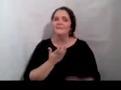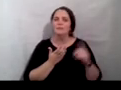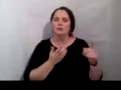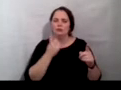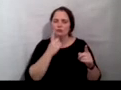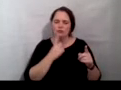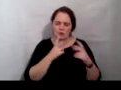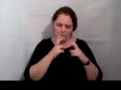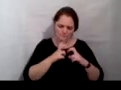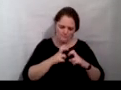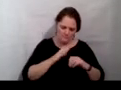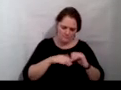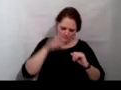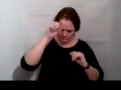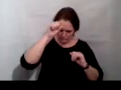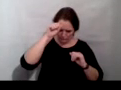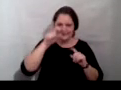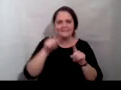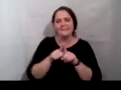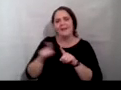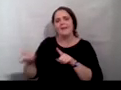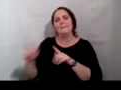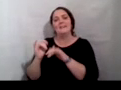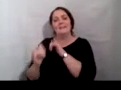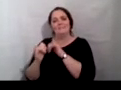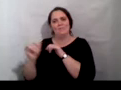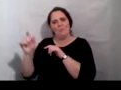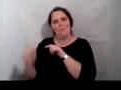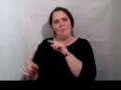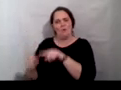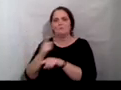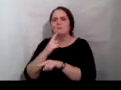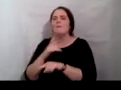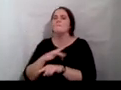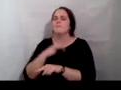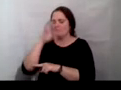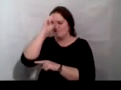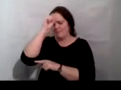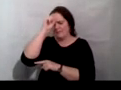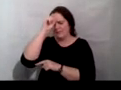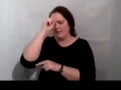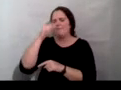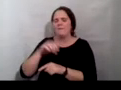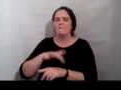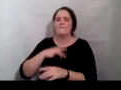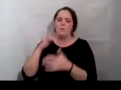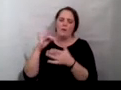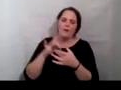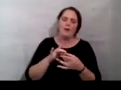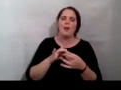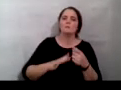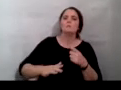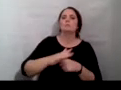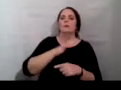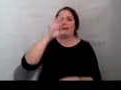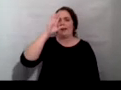trying to tap into memory to paint make the connectedness with country and